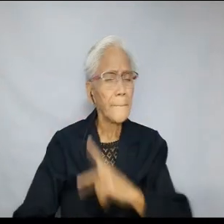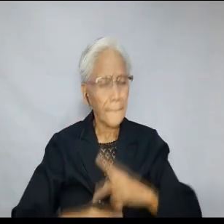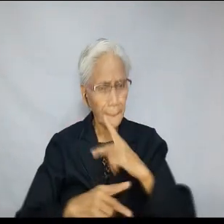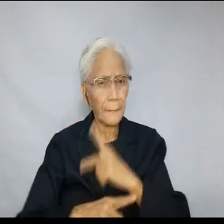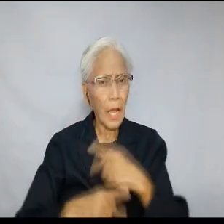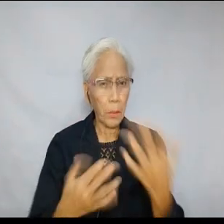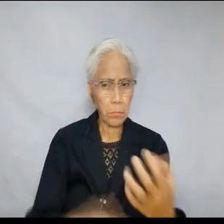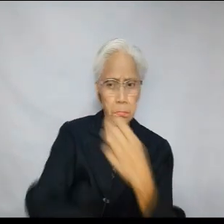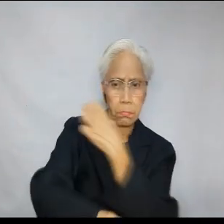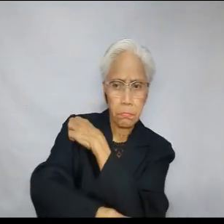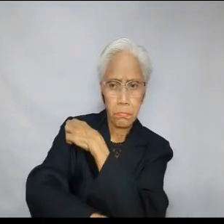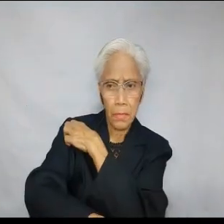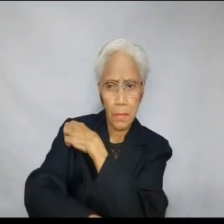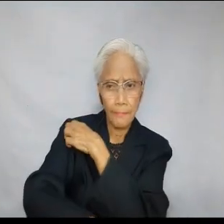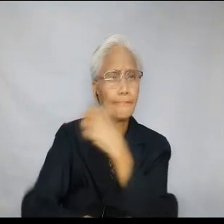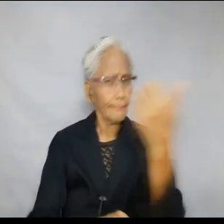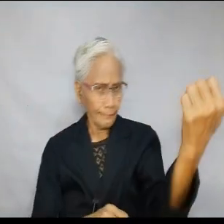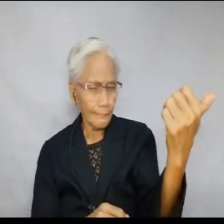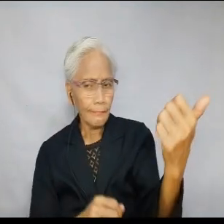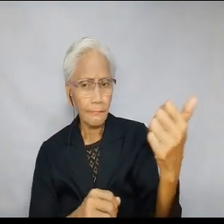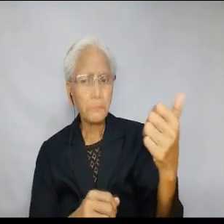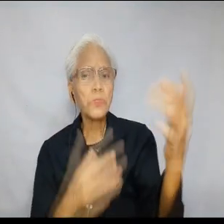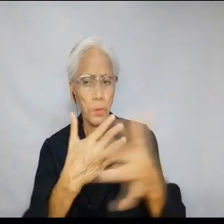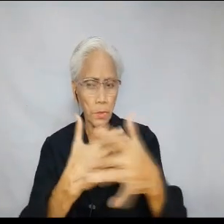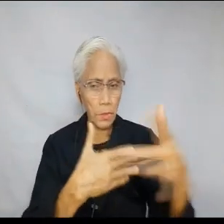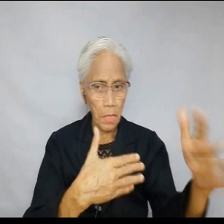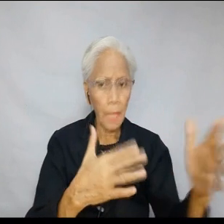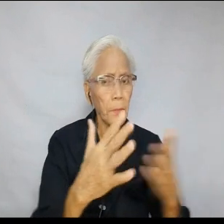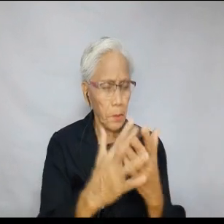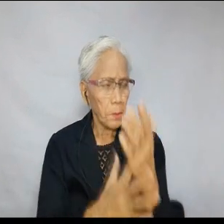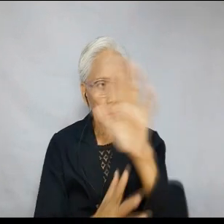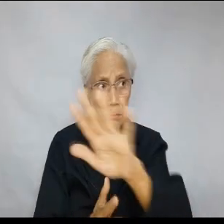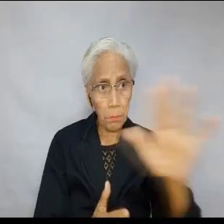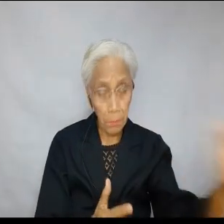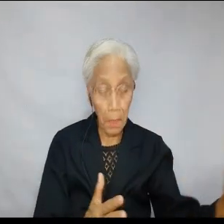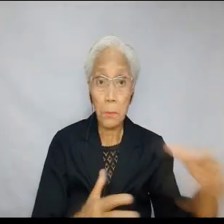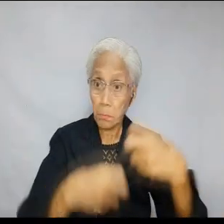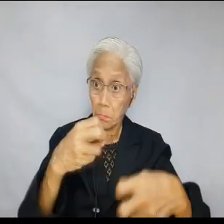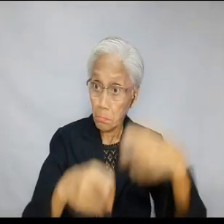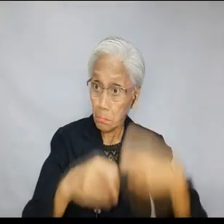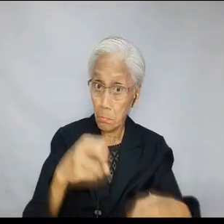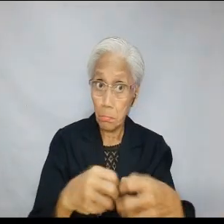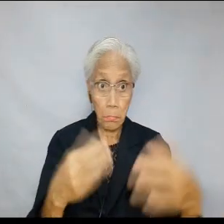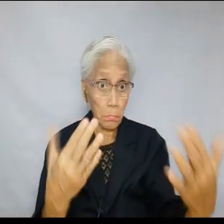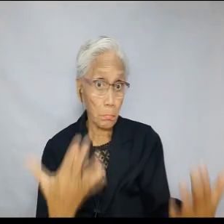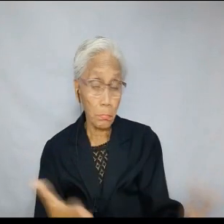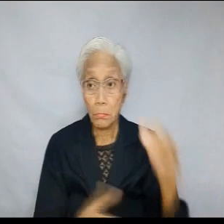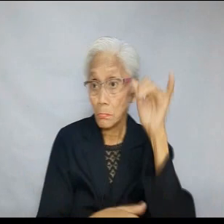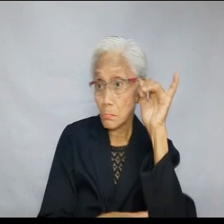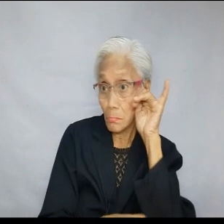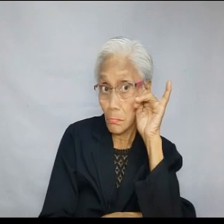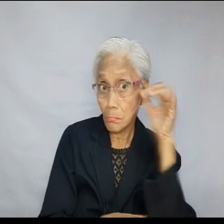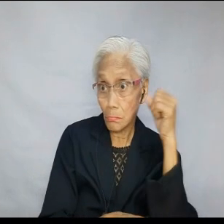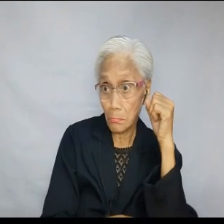are alive, please let us empower others to shine through their adversities.